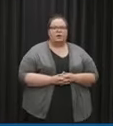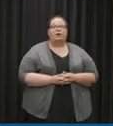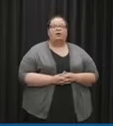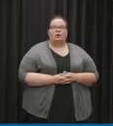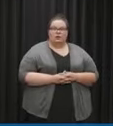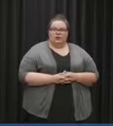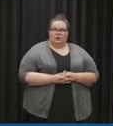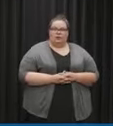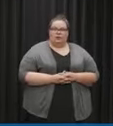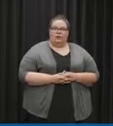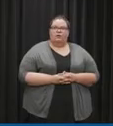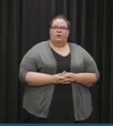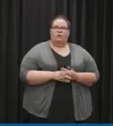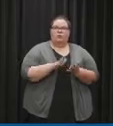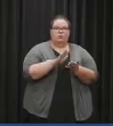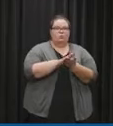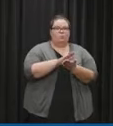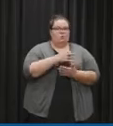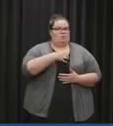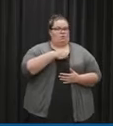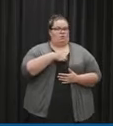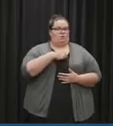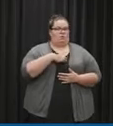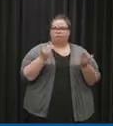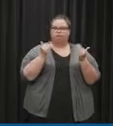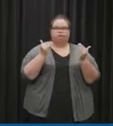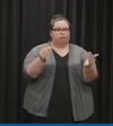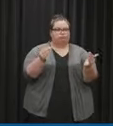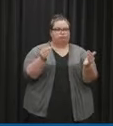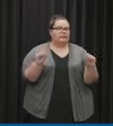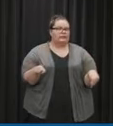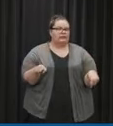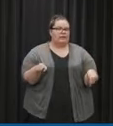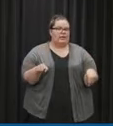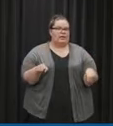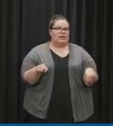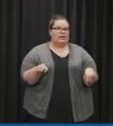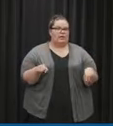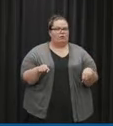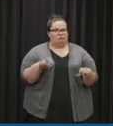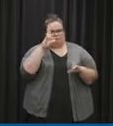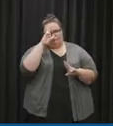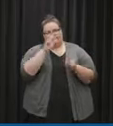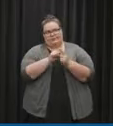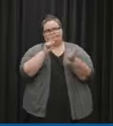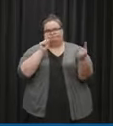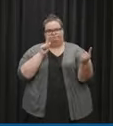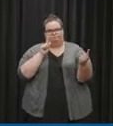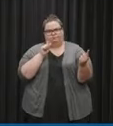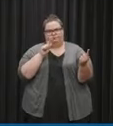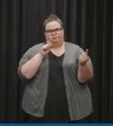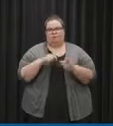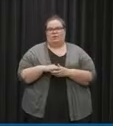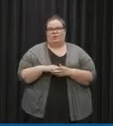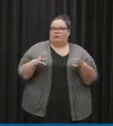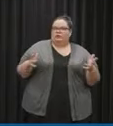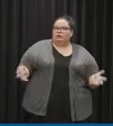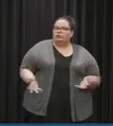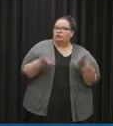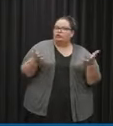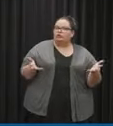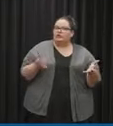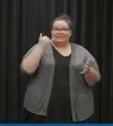As I indicated earlier, school clubs will be able to go ahead. They will need to respect social distancing, and we are encouraging